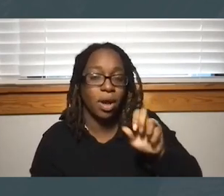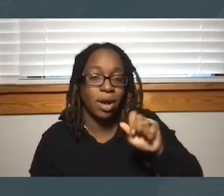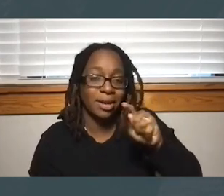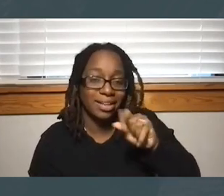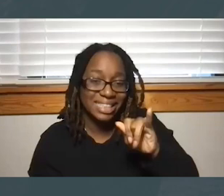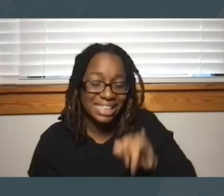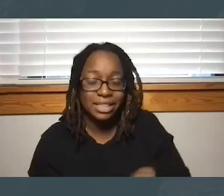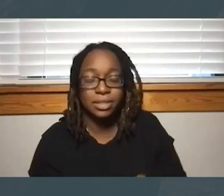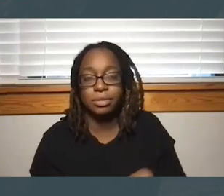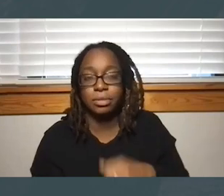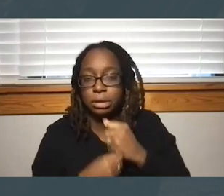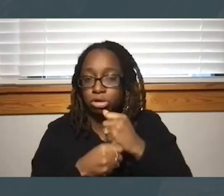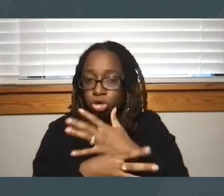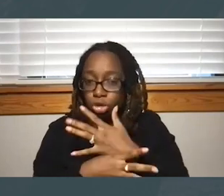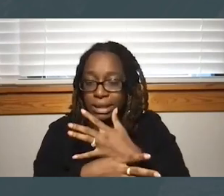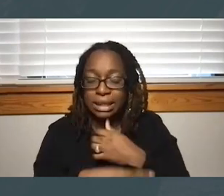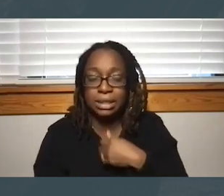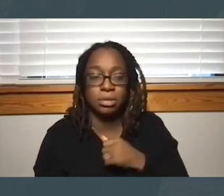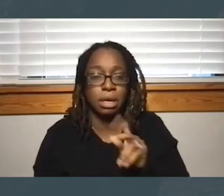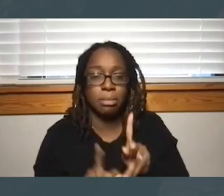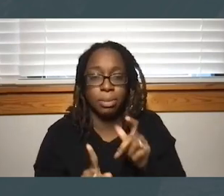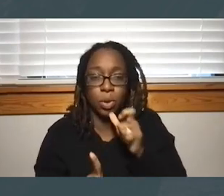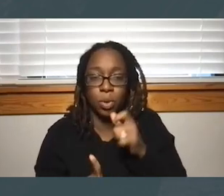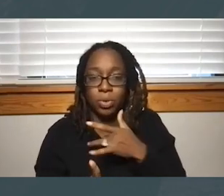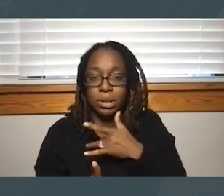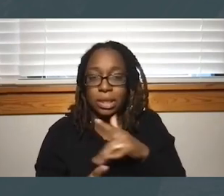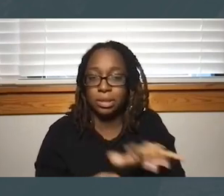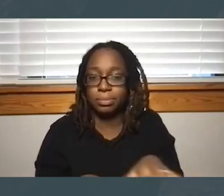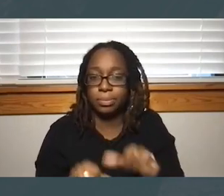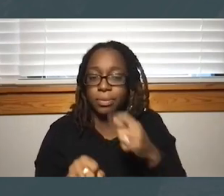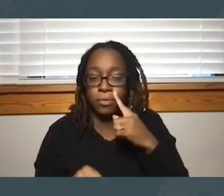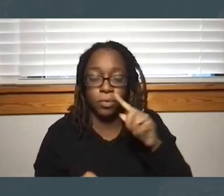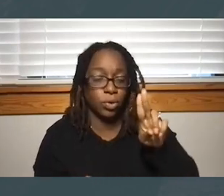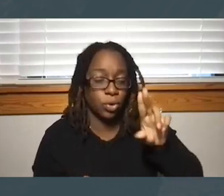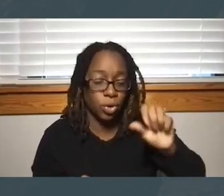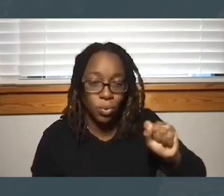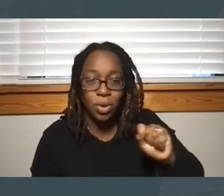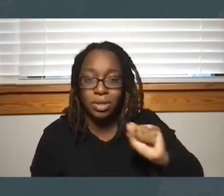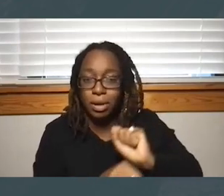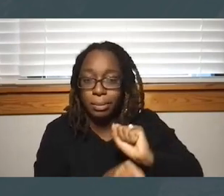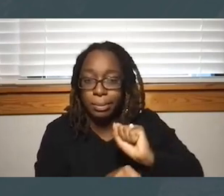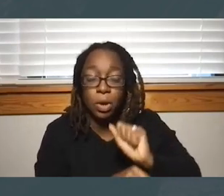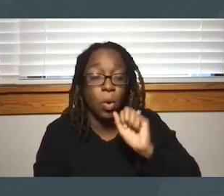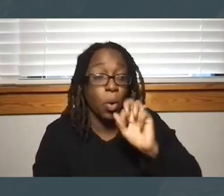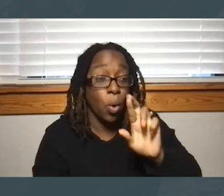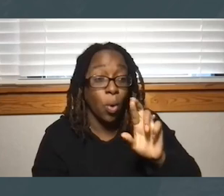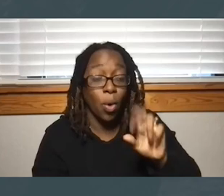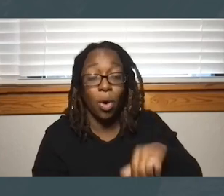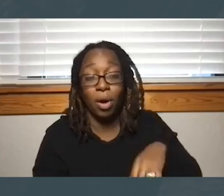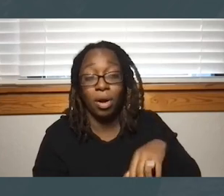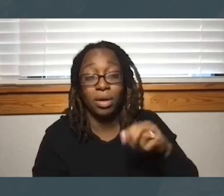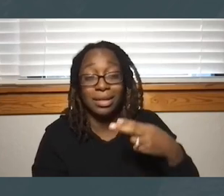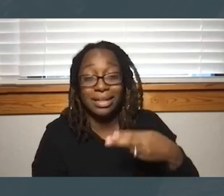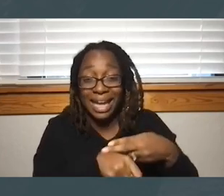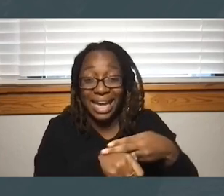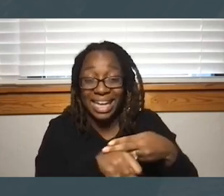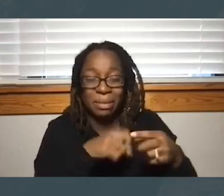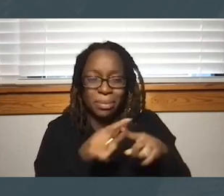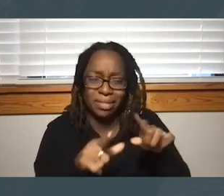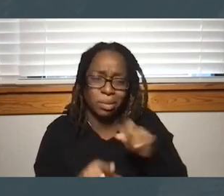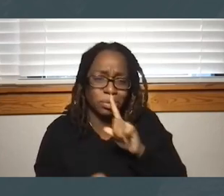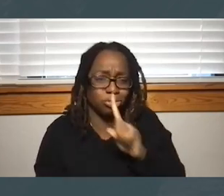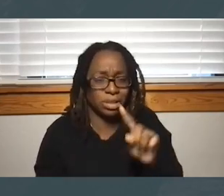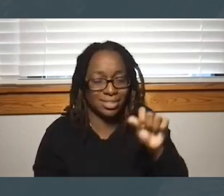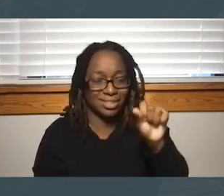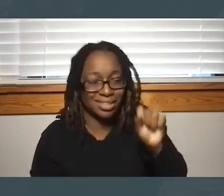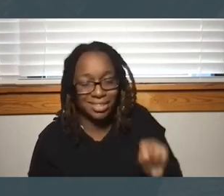who are in charge of, you know, the US occupation in Haiti. Those weren't just Americans, those were like the Southern architects